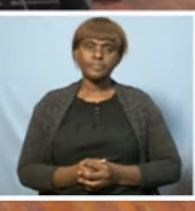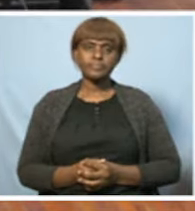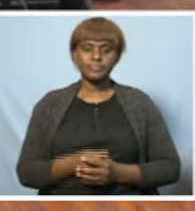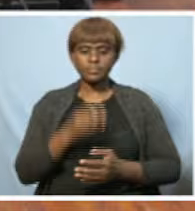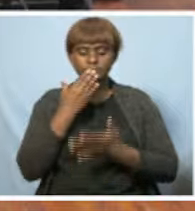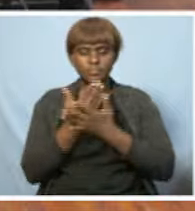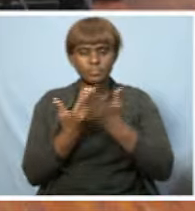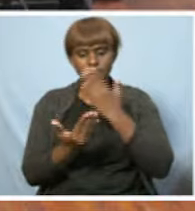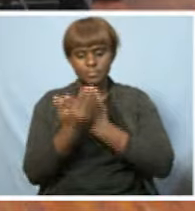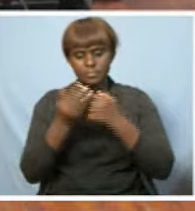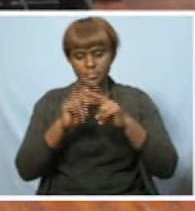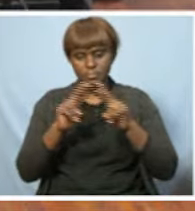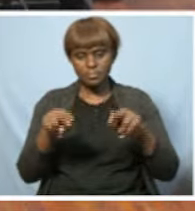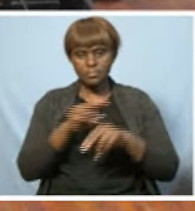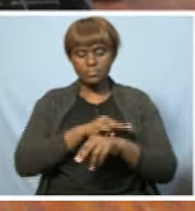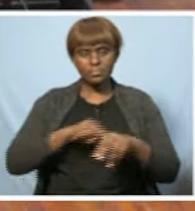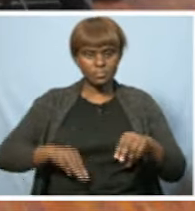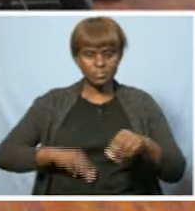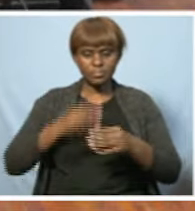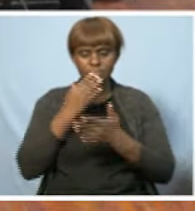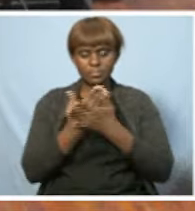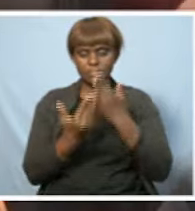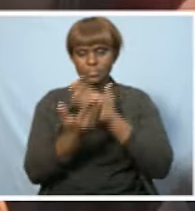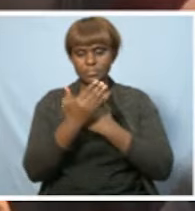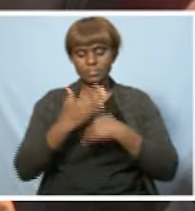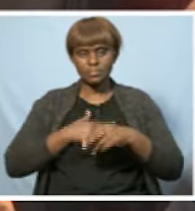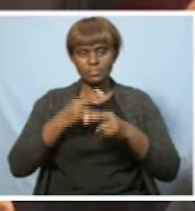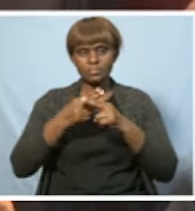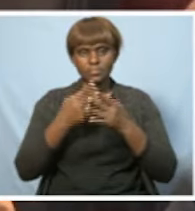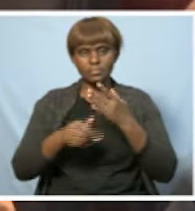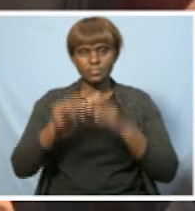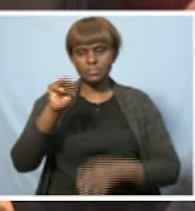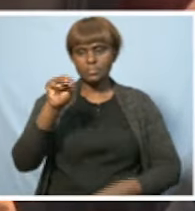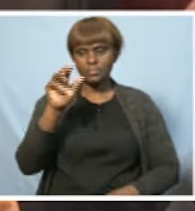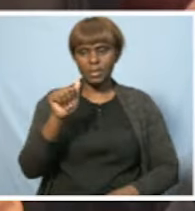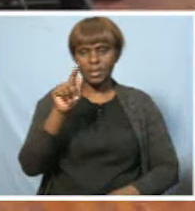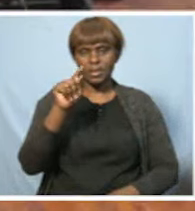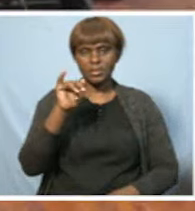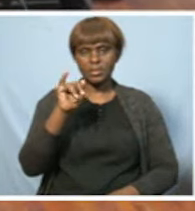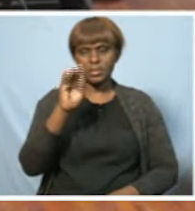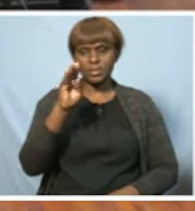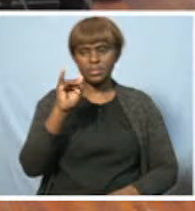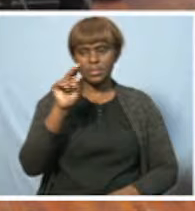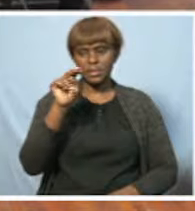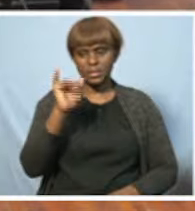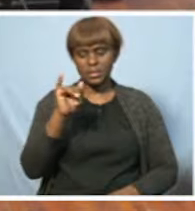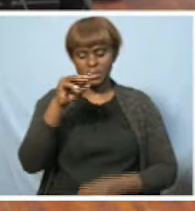Good morning, Chair. Good morning, honorable members. My name is Ernest Matibini, Internal Auditor.